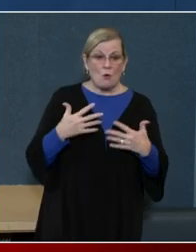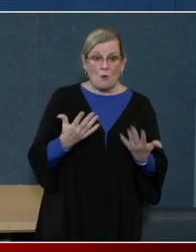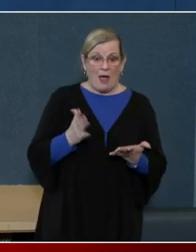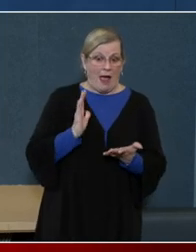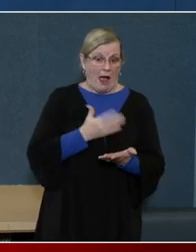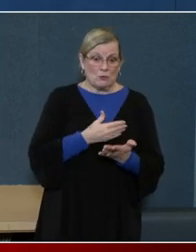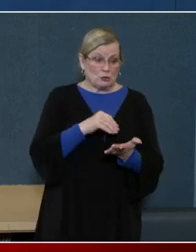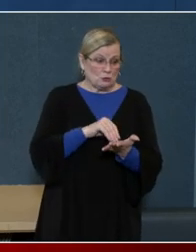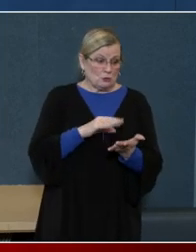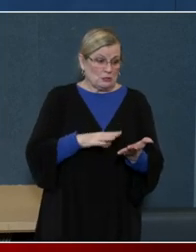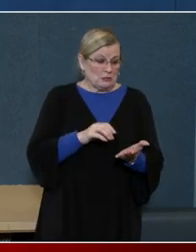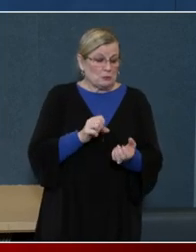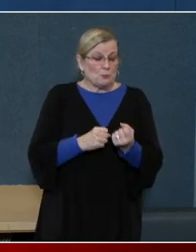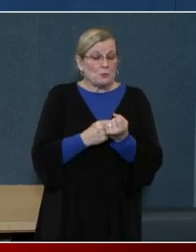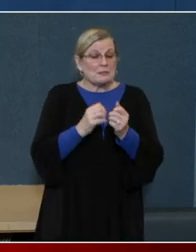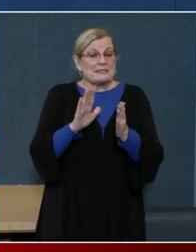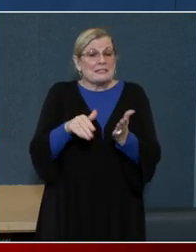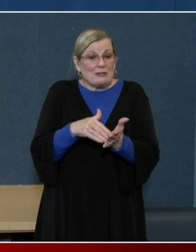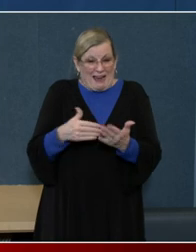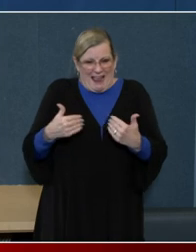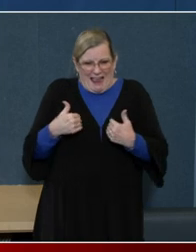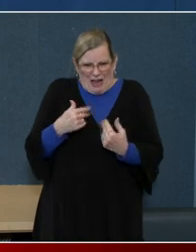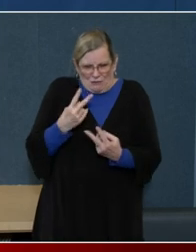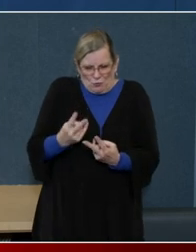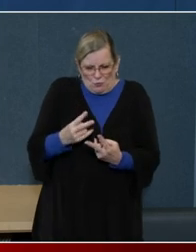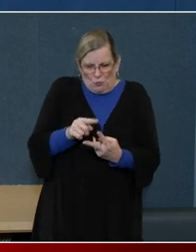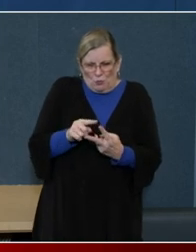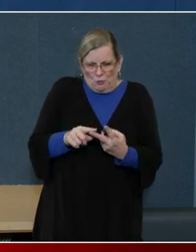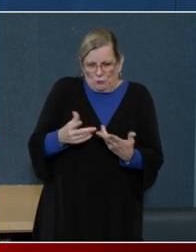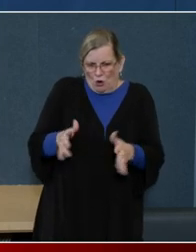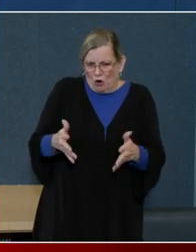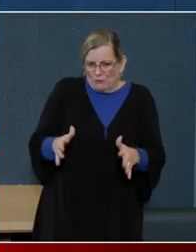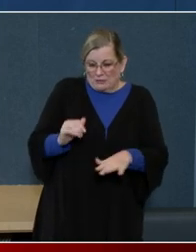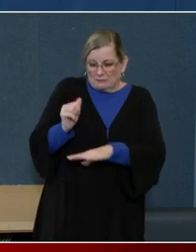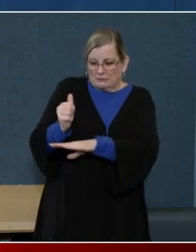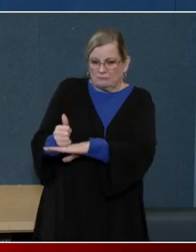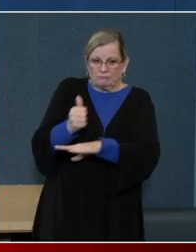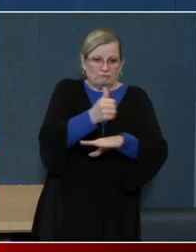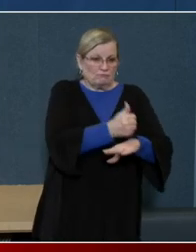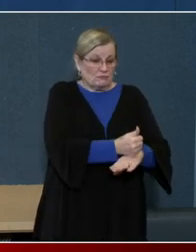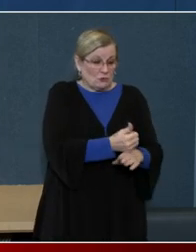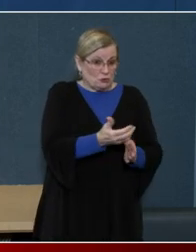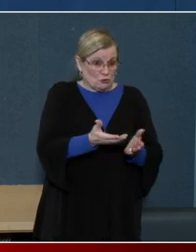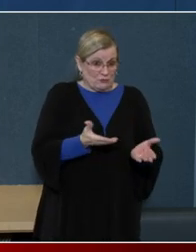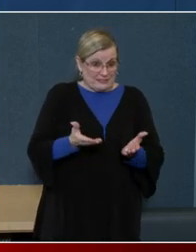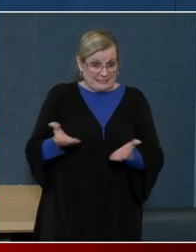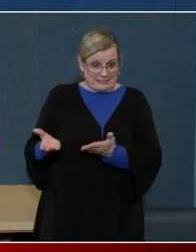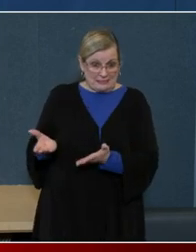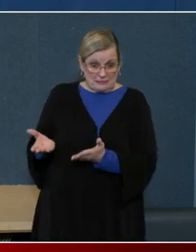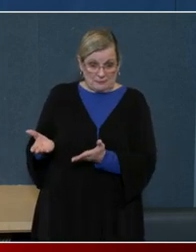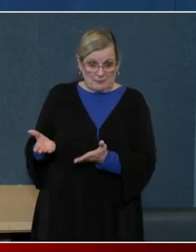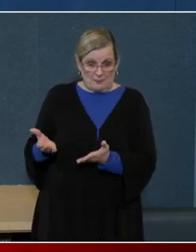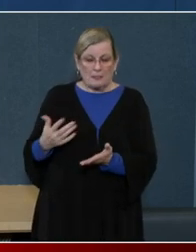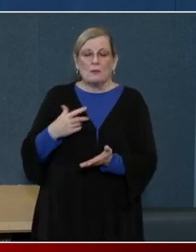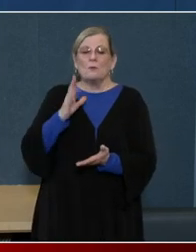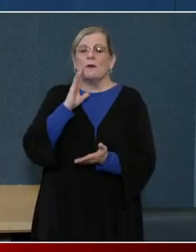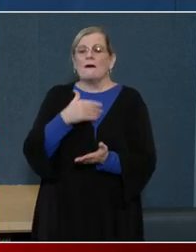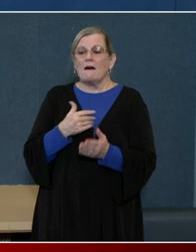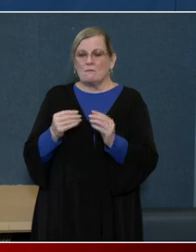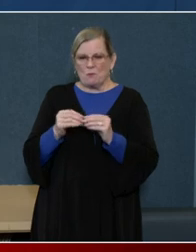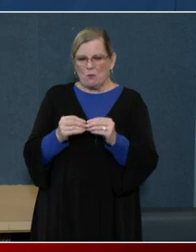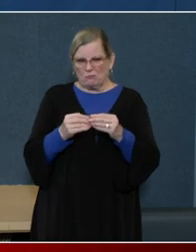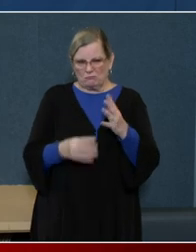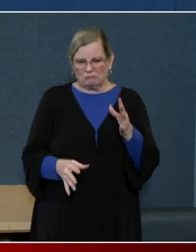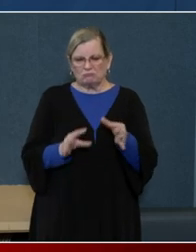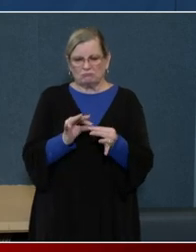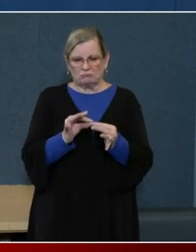two that have already started implementation of services, and we'll have more throughout term one. And then in